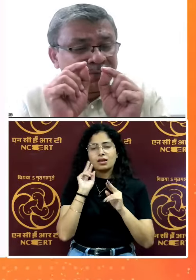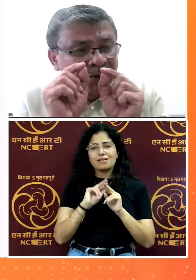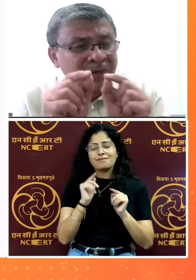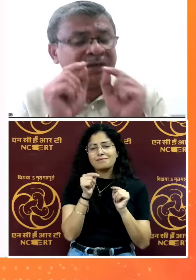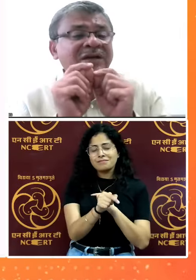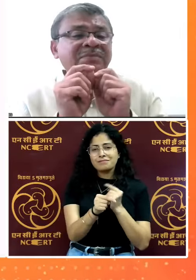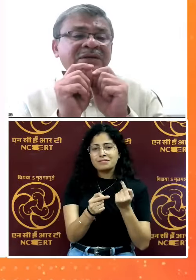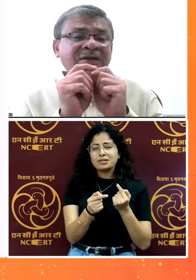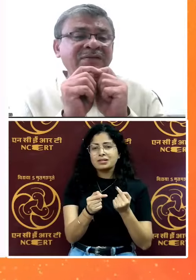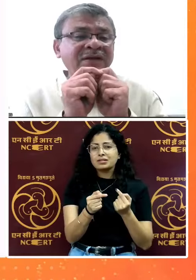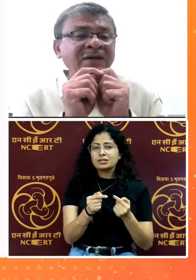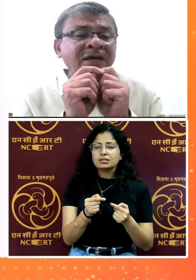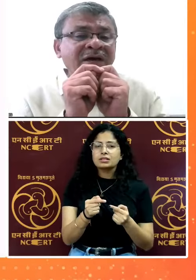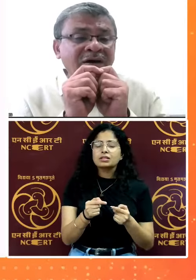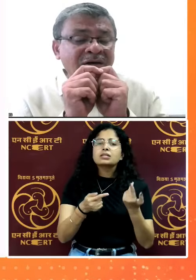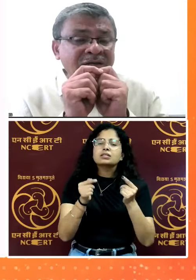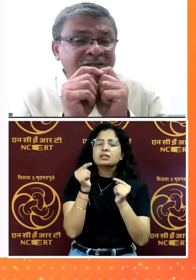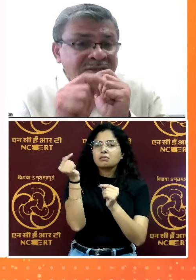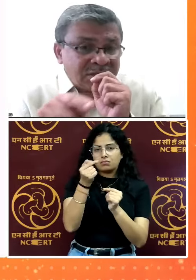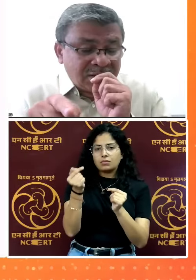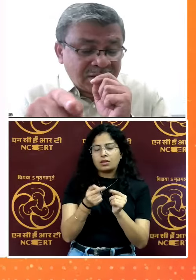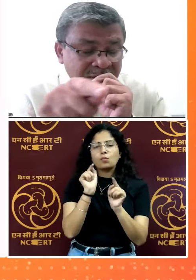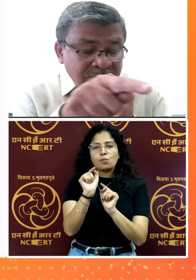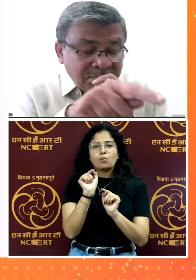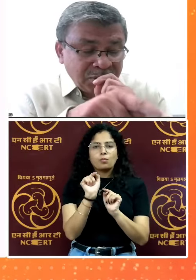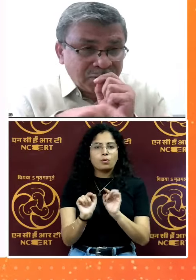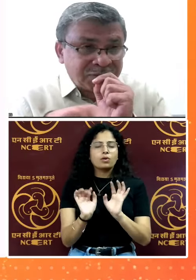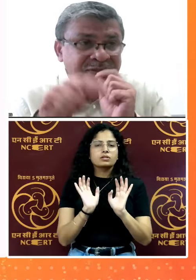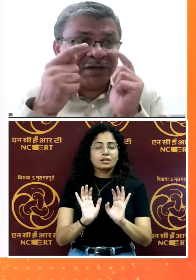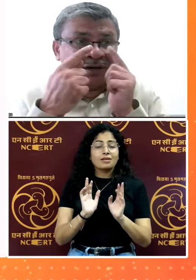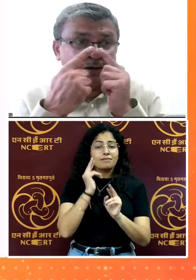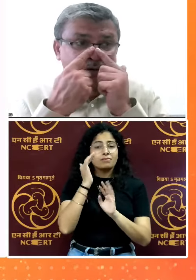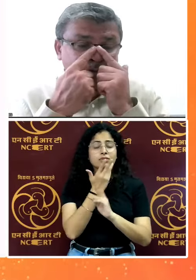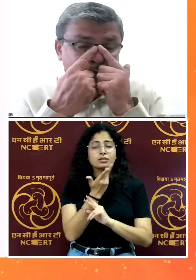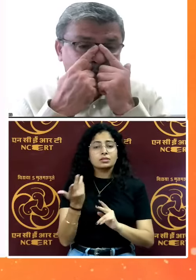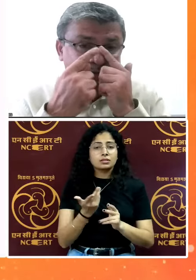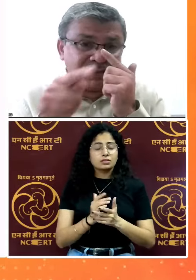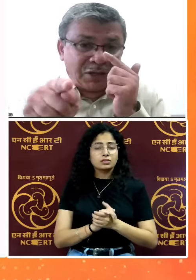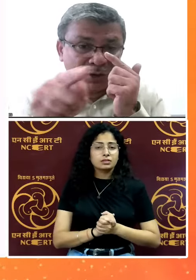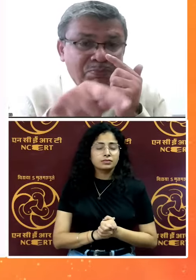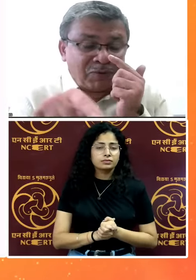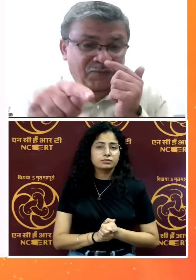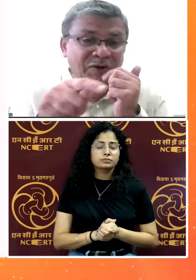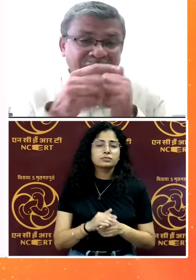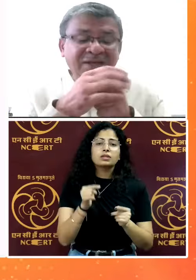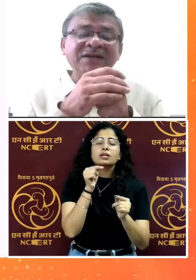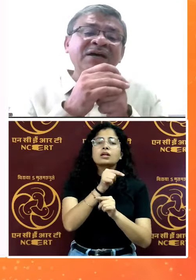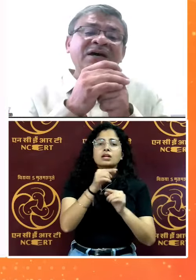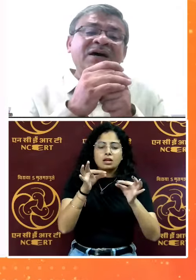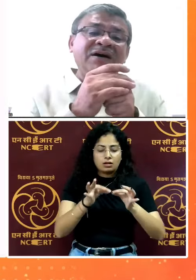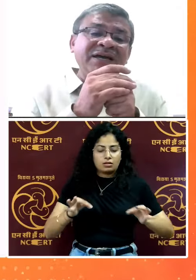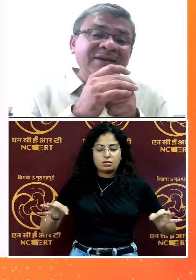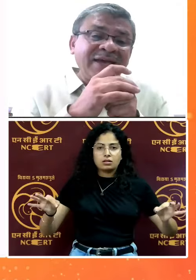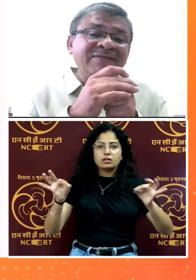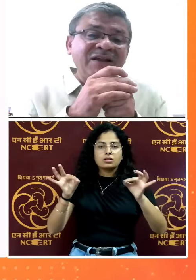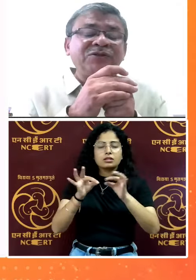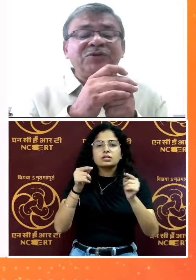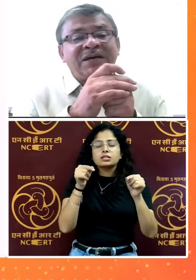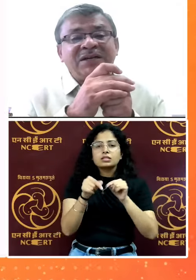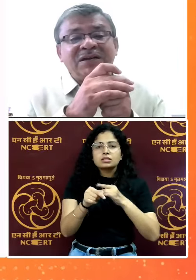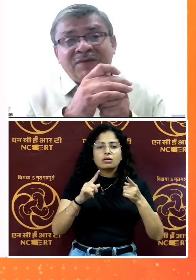a small limitation. It's because this loop of wire, it